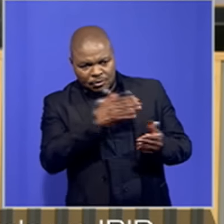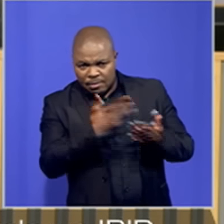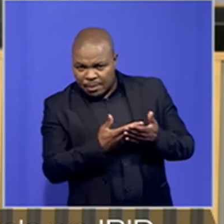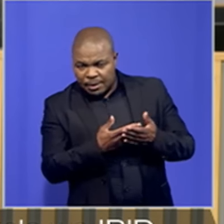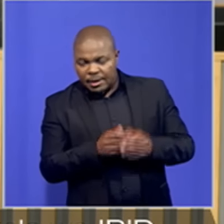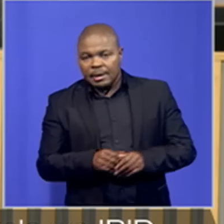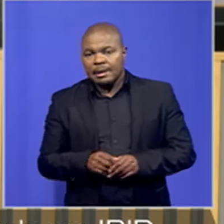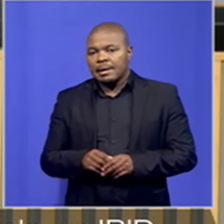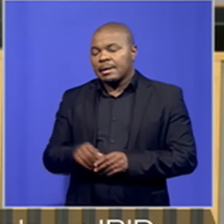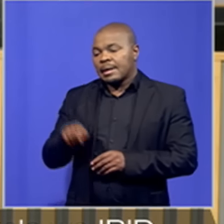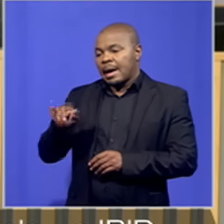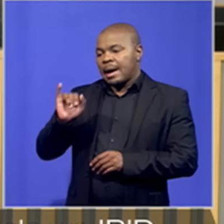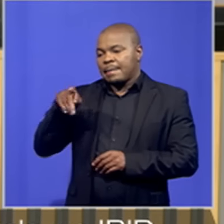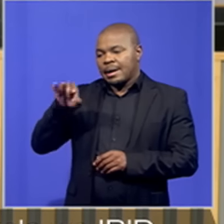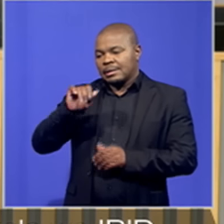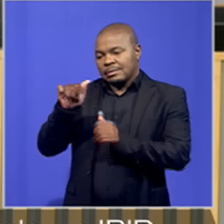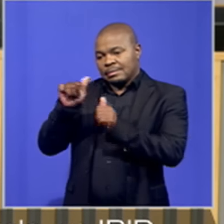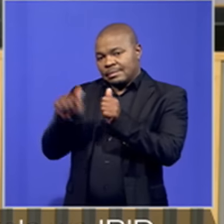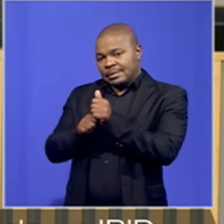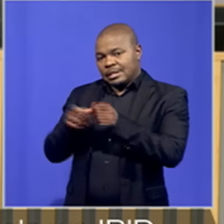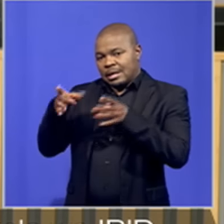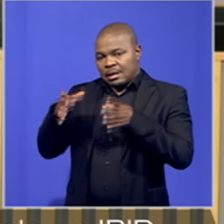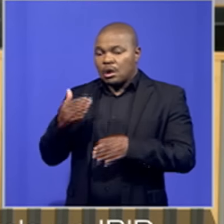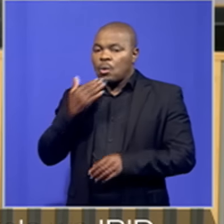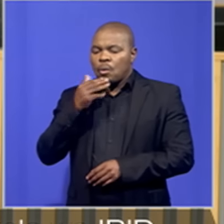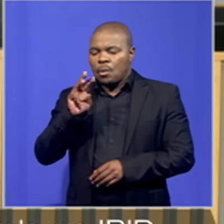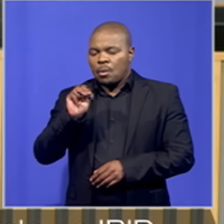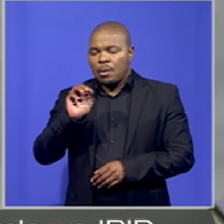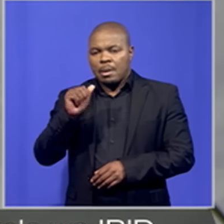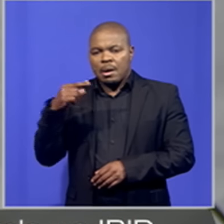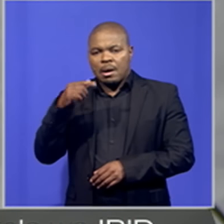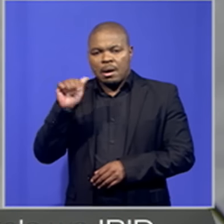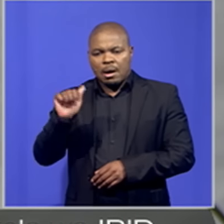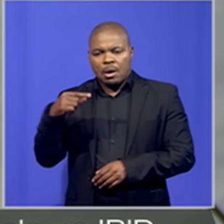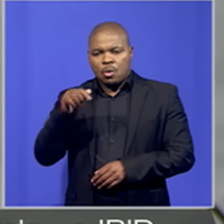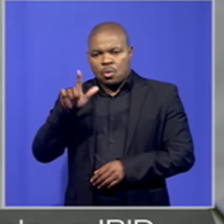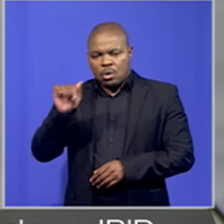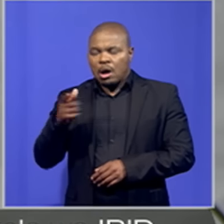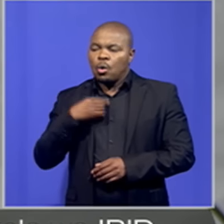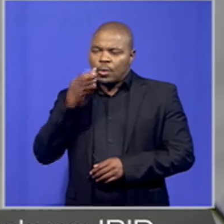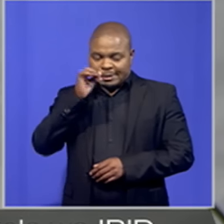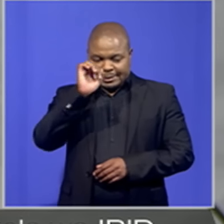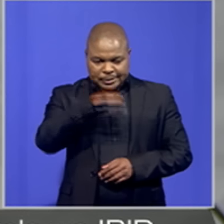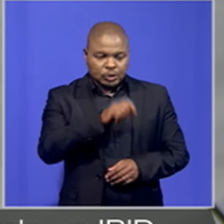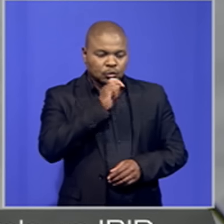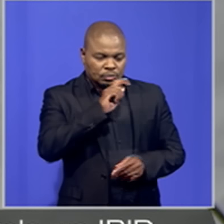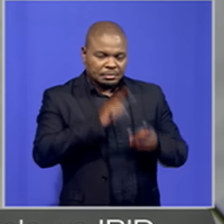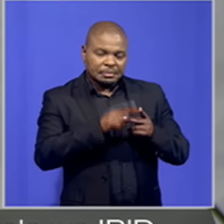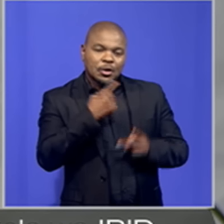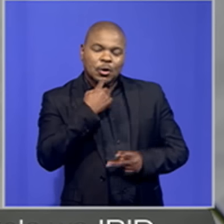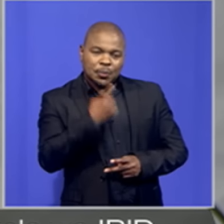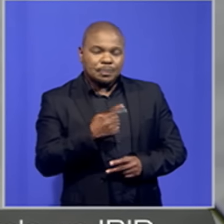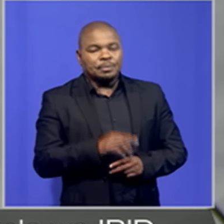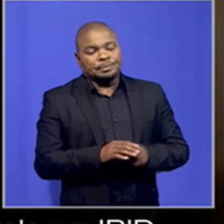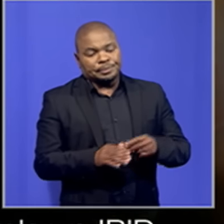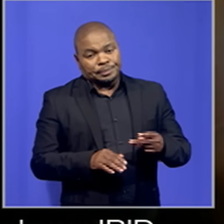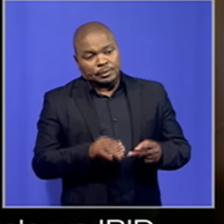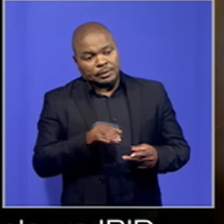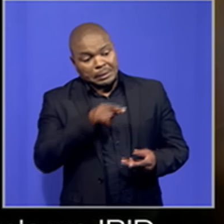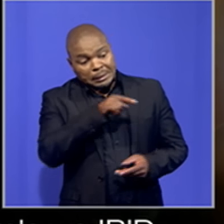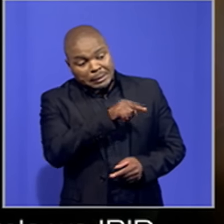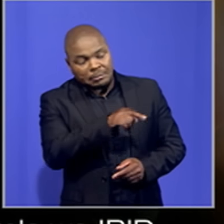wa dipatlisiso kwa IPID Thulani Magagula wa amogetse seno fa a tsiboga le go tlaleletsa ka gore go